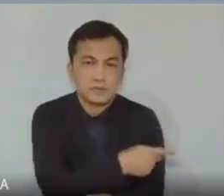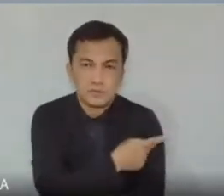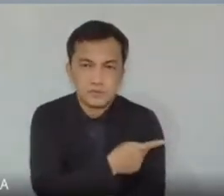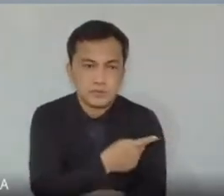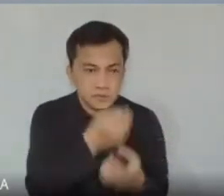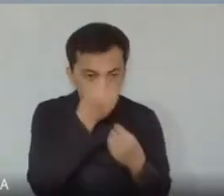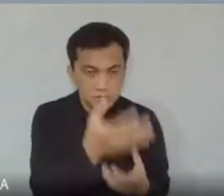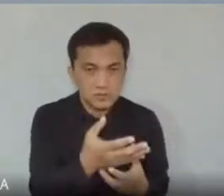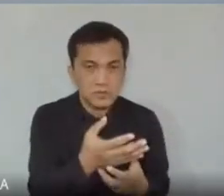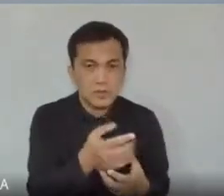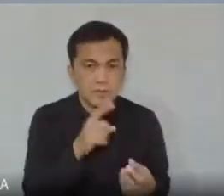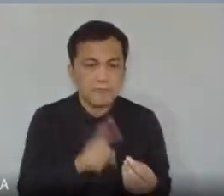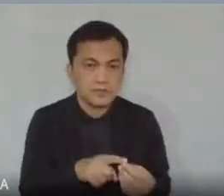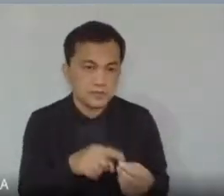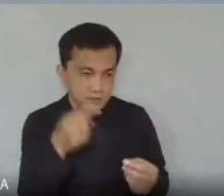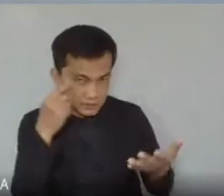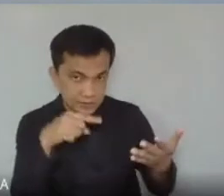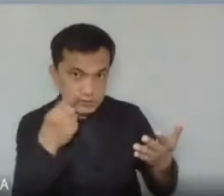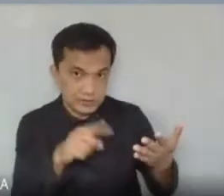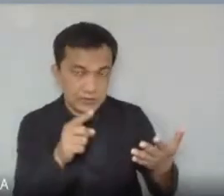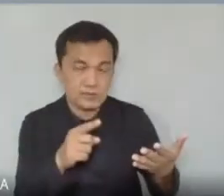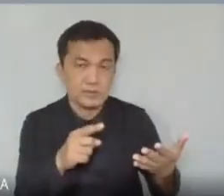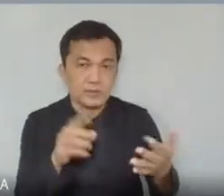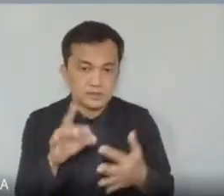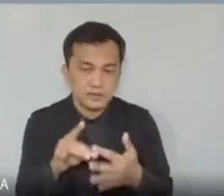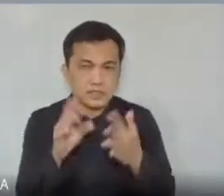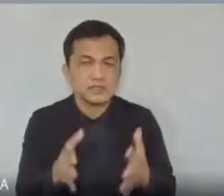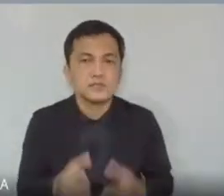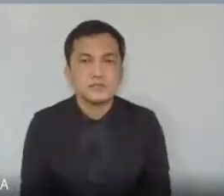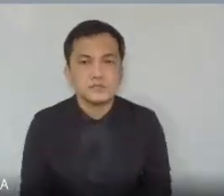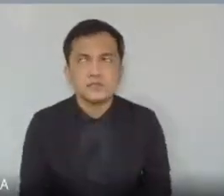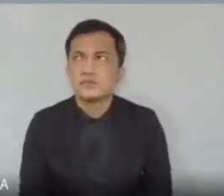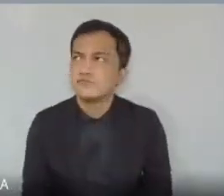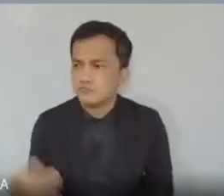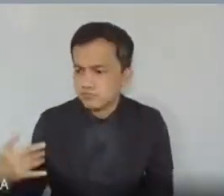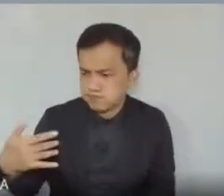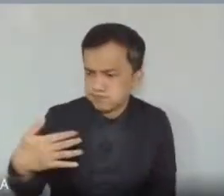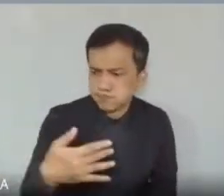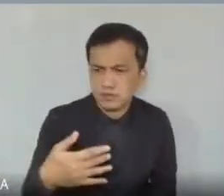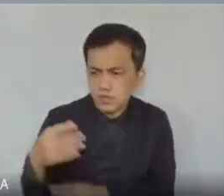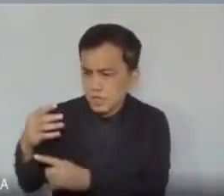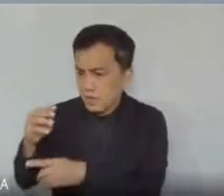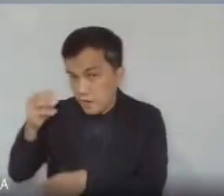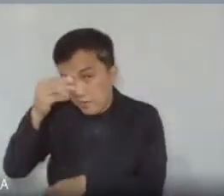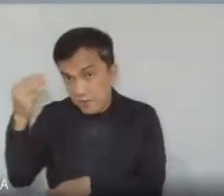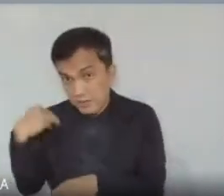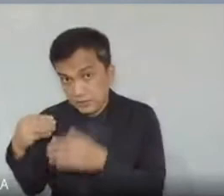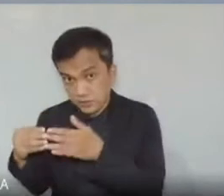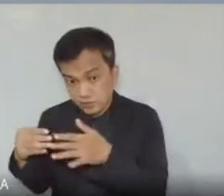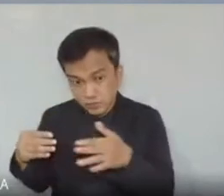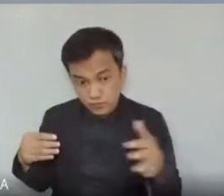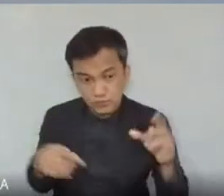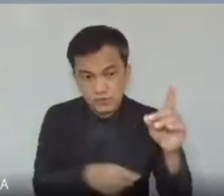reduced our outpatient consultation at our provincial hospital by 20 to 30%. Of